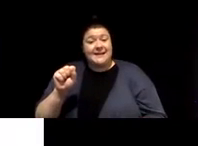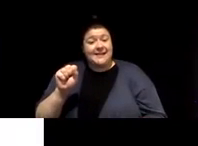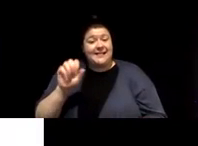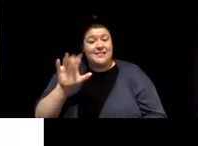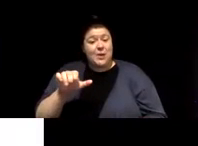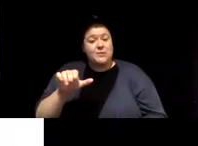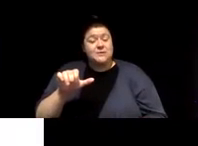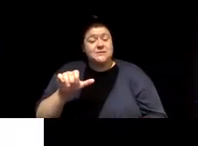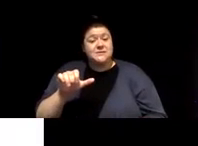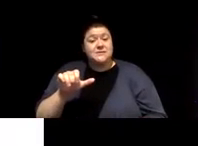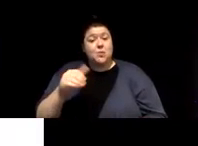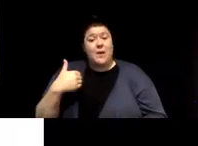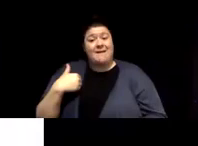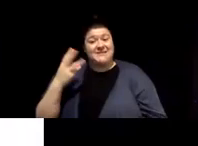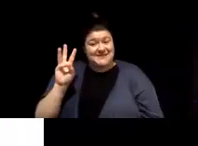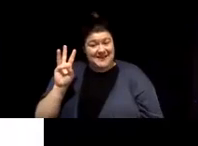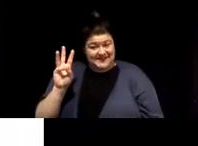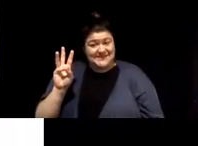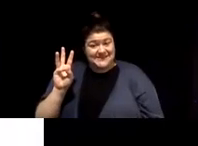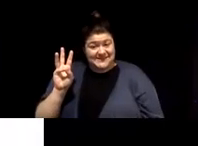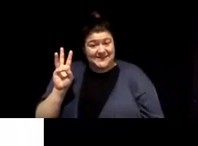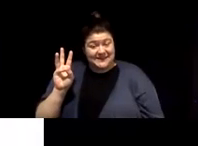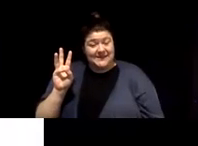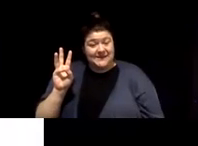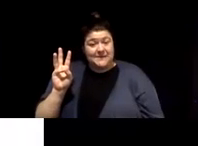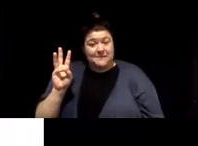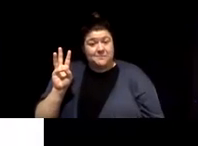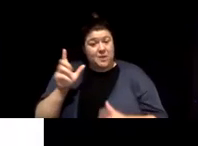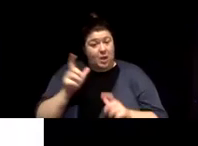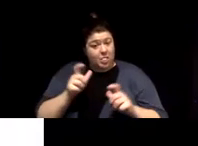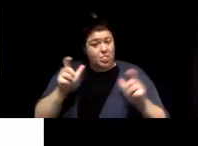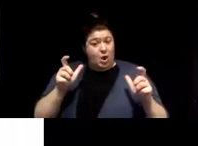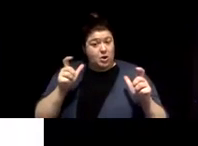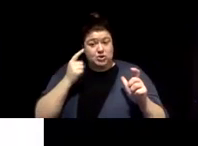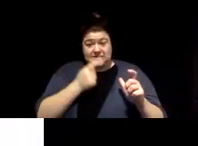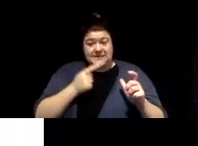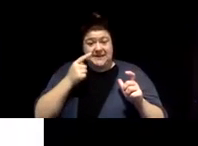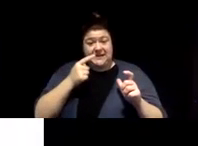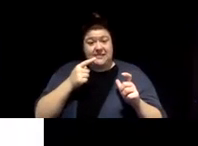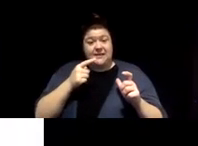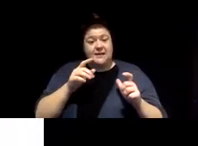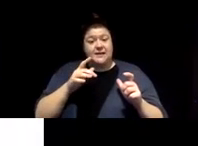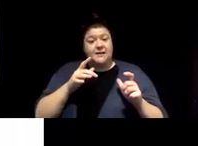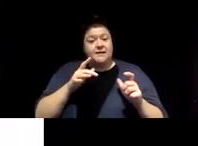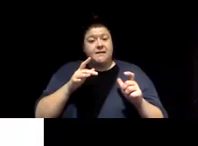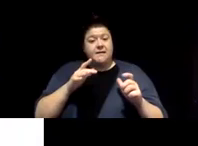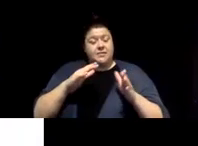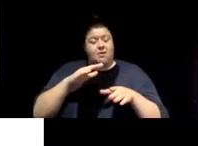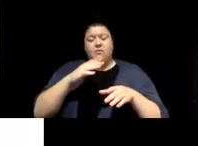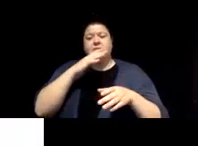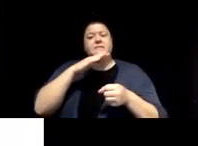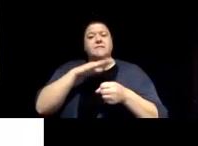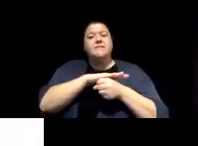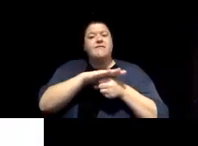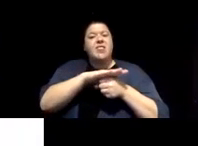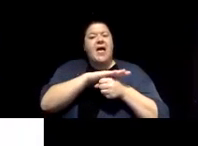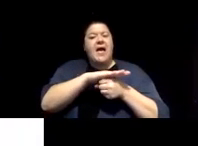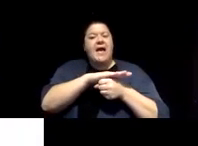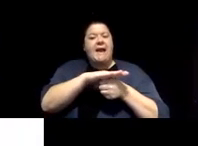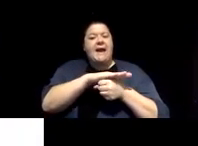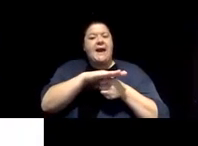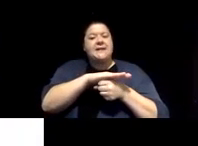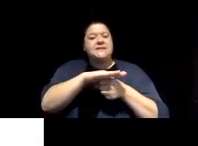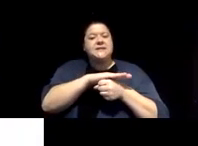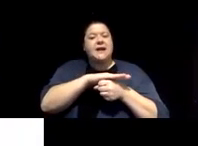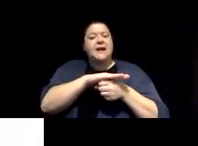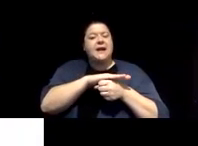fully developed, we have 6 molars, which are those flat topped teeth that are